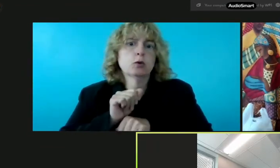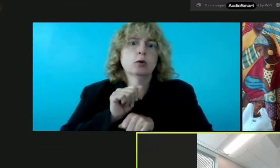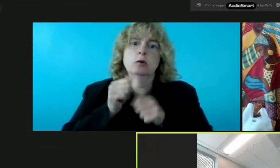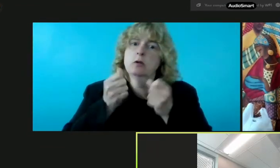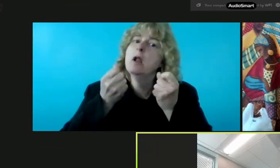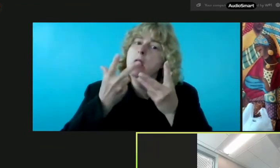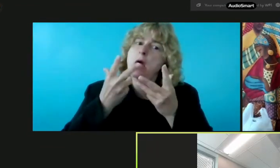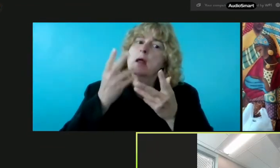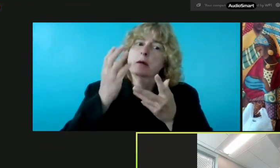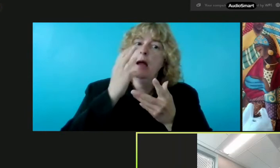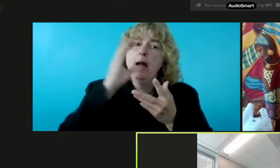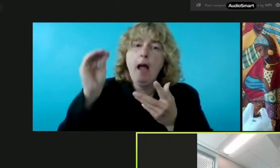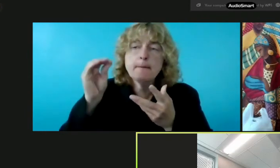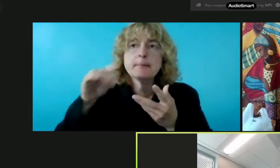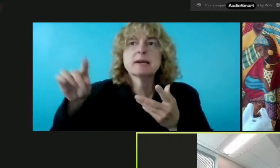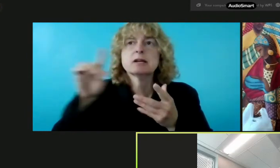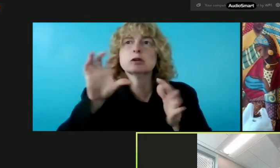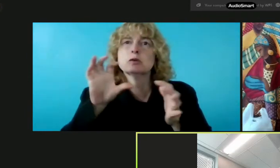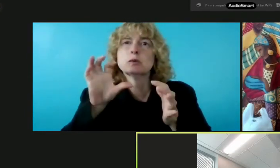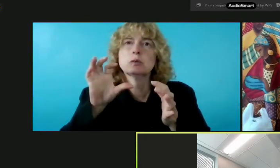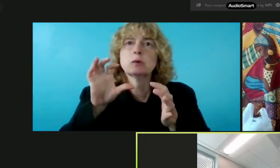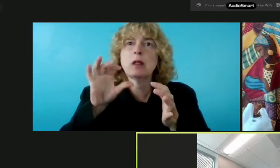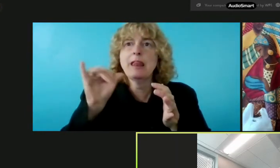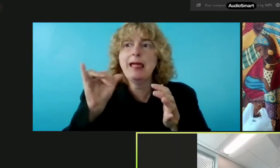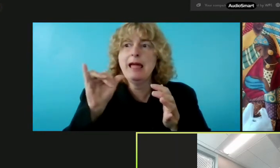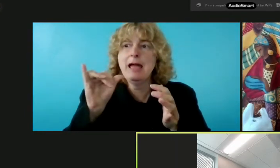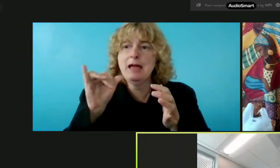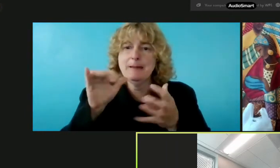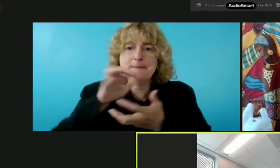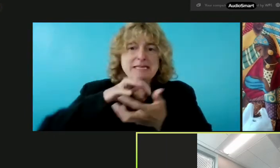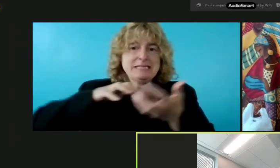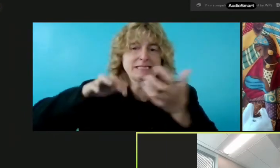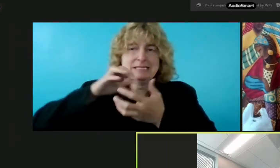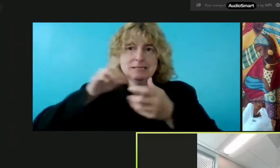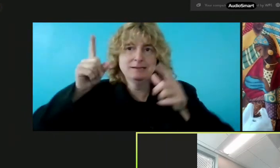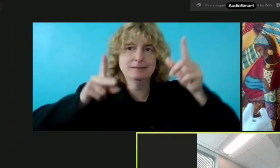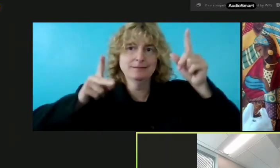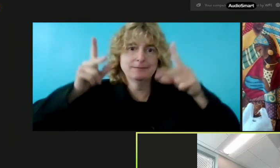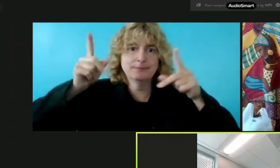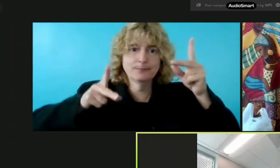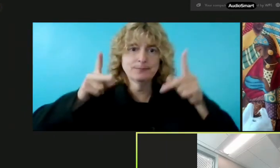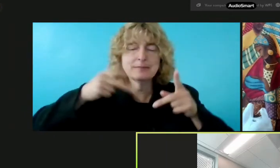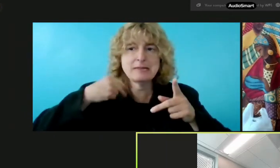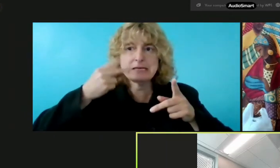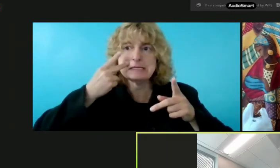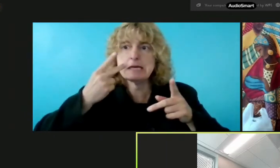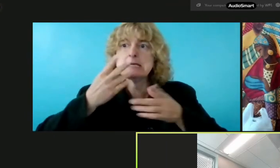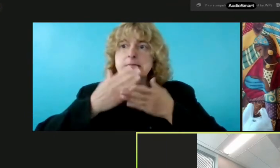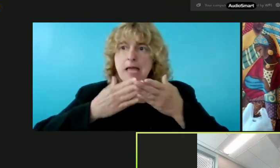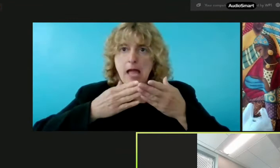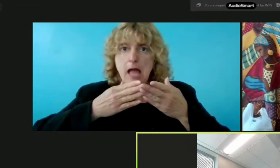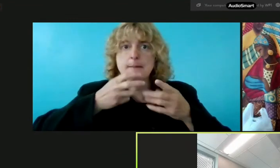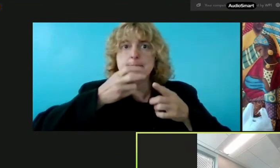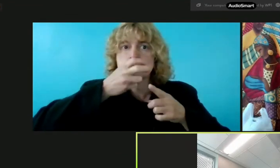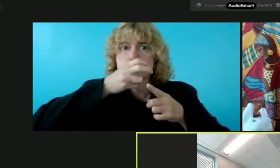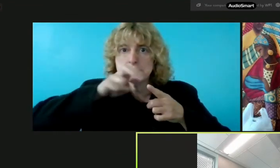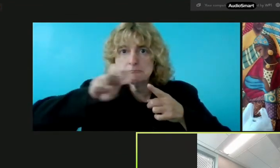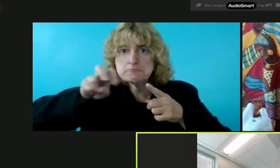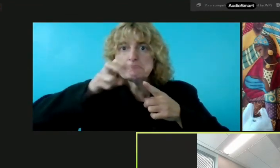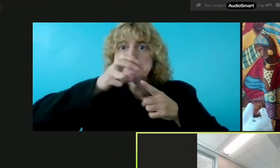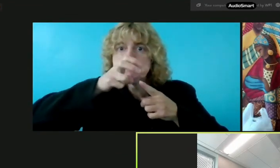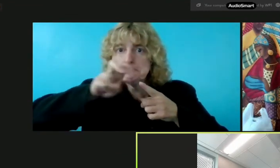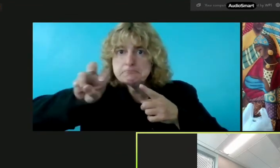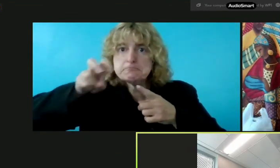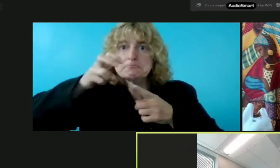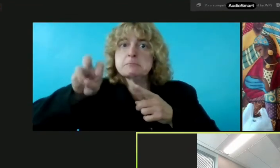employers are doing somewhat of a hybrid model. So I'm seeing a lot of slow transition and respecting of those